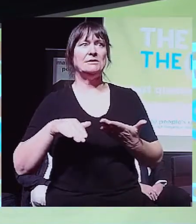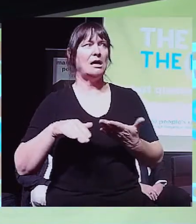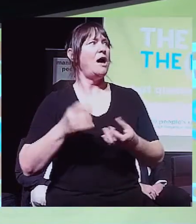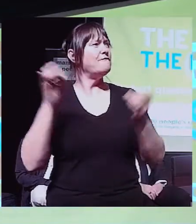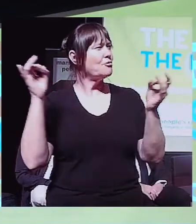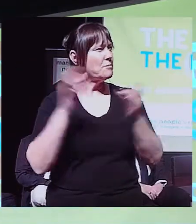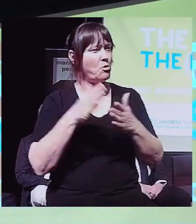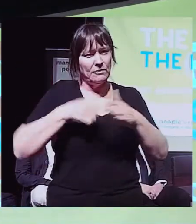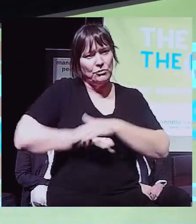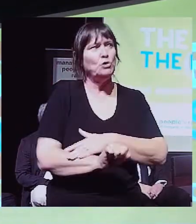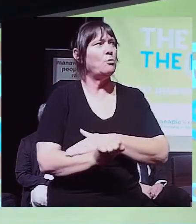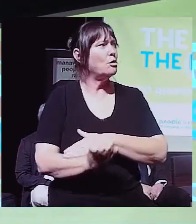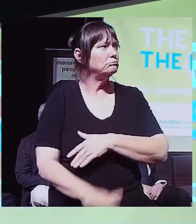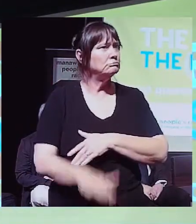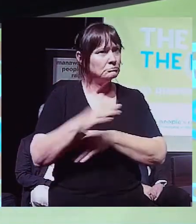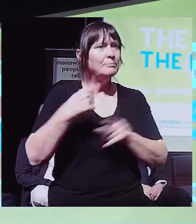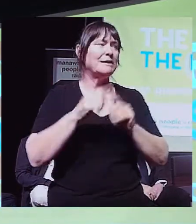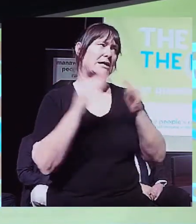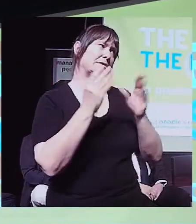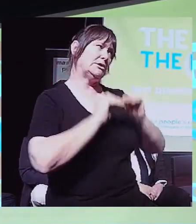a whole lot more around housing and education.